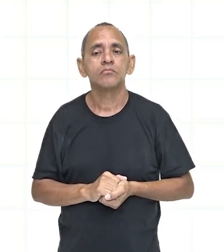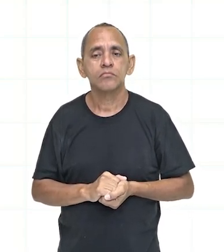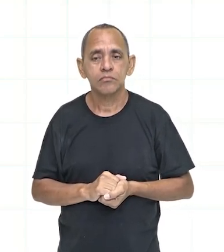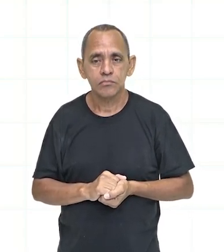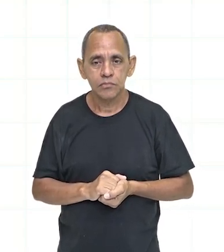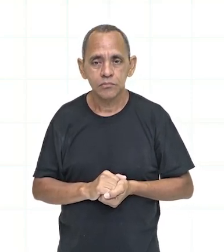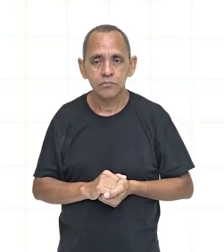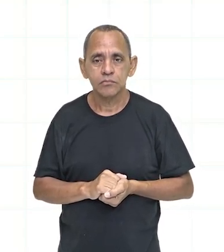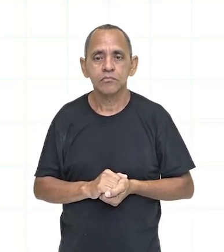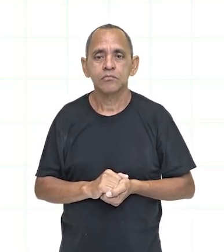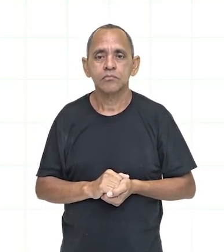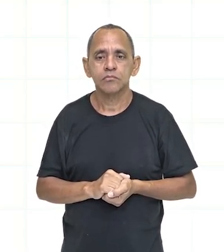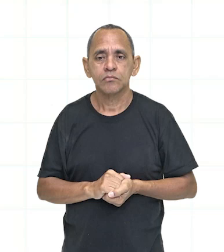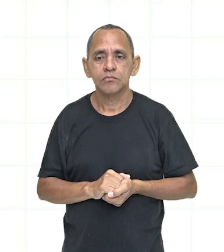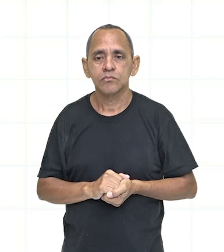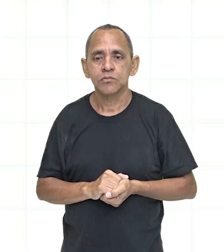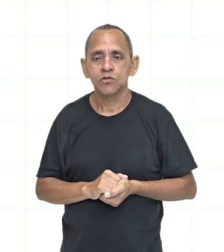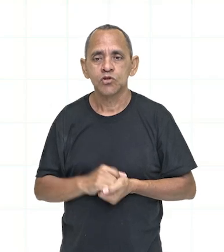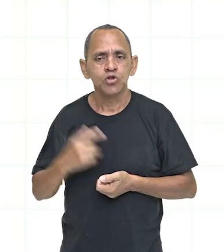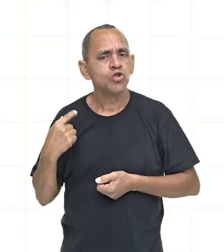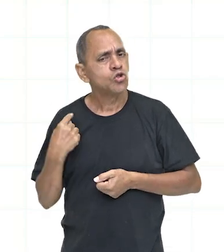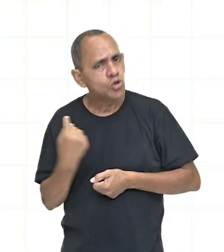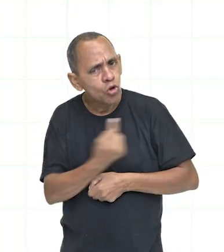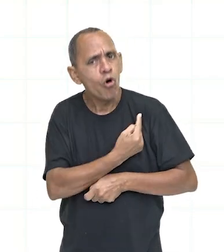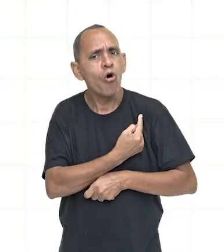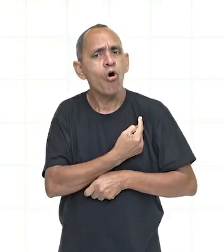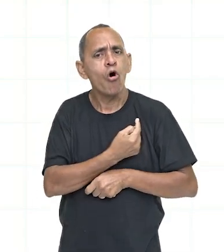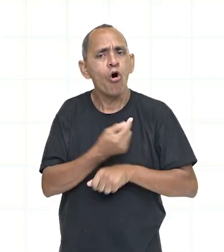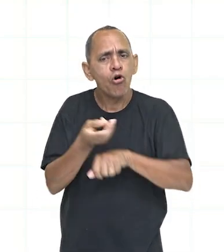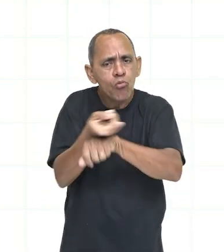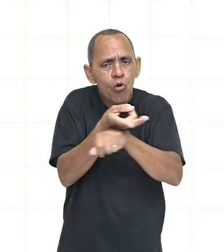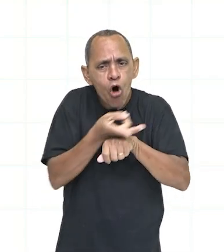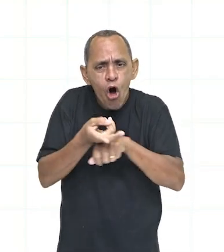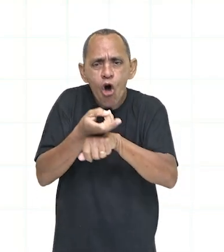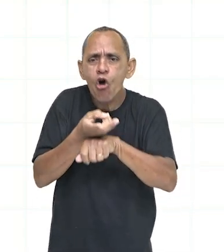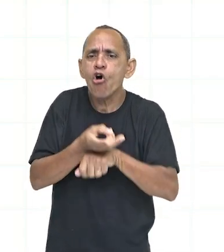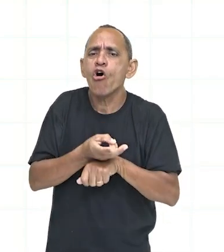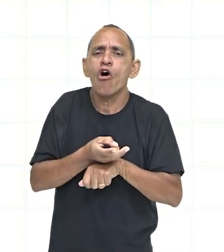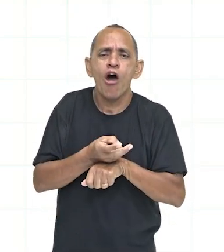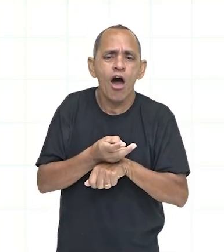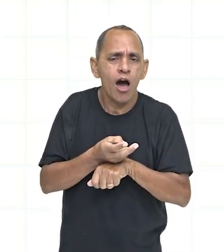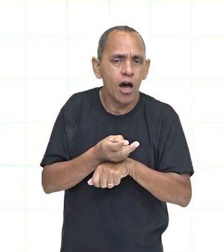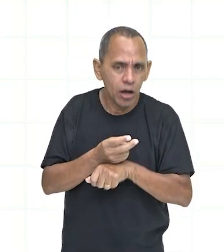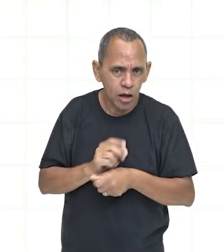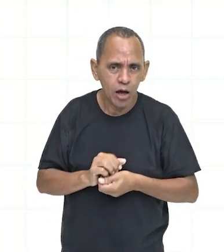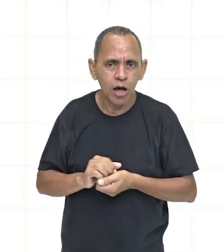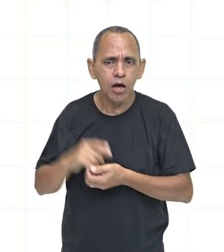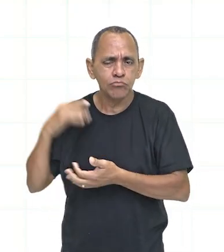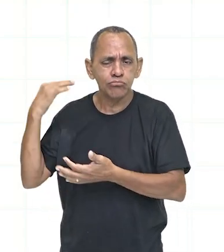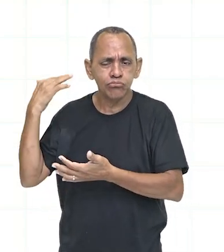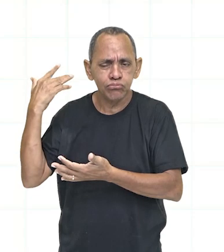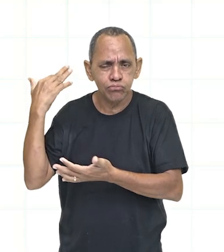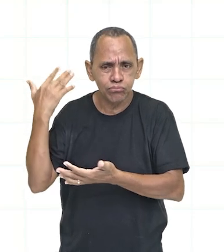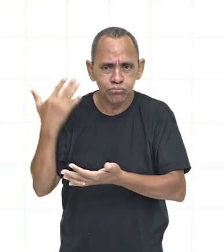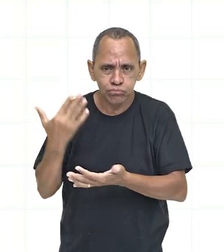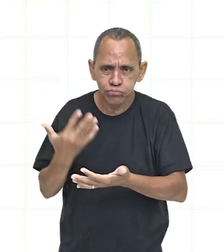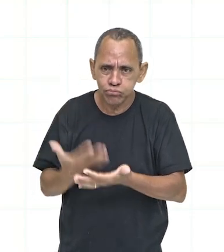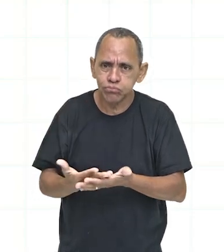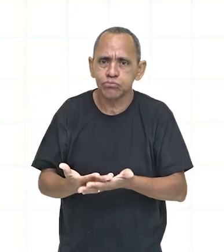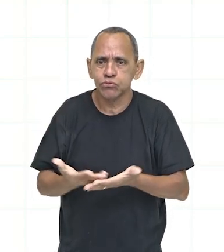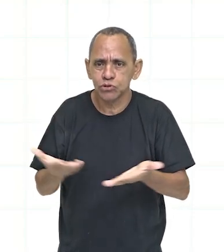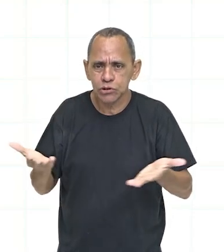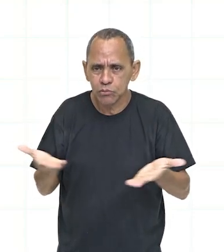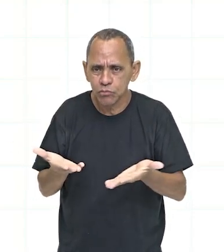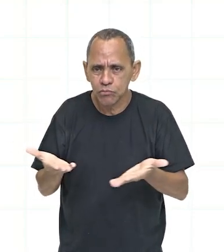Nós estivemos procurando, né, por isso, por semanas. Porém, but we need